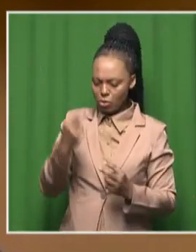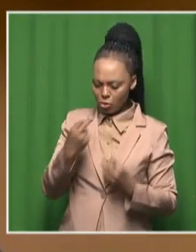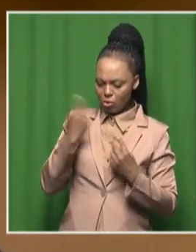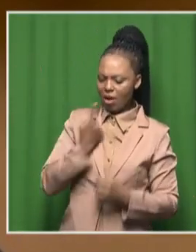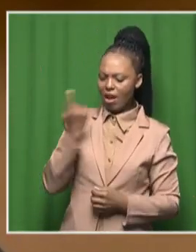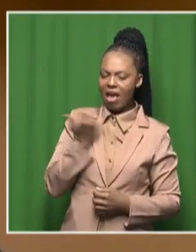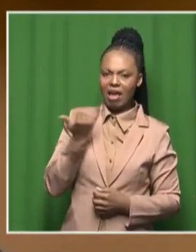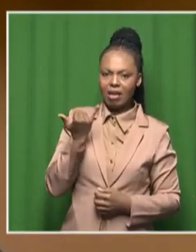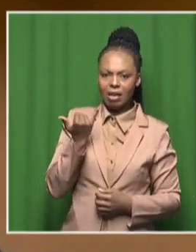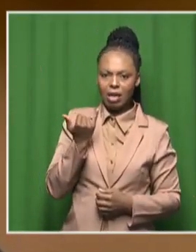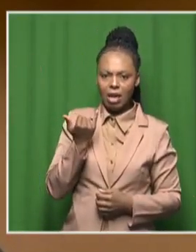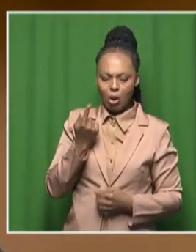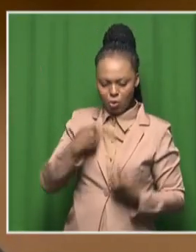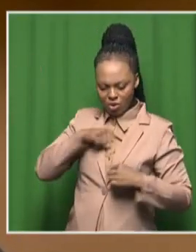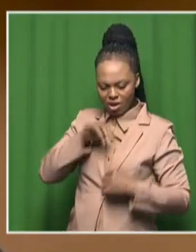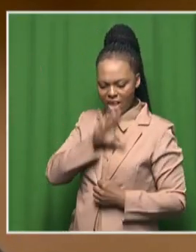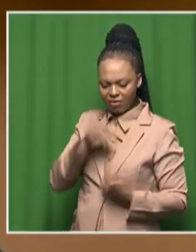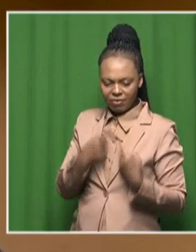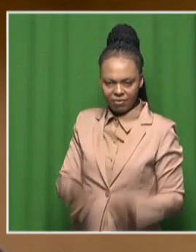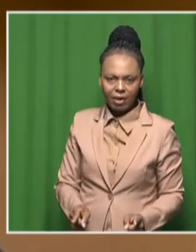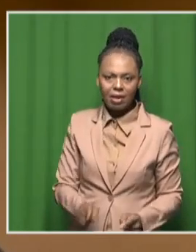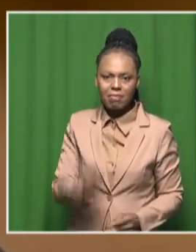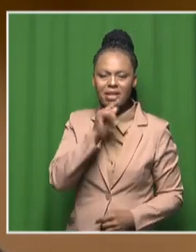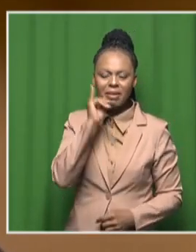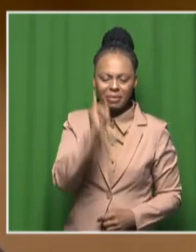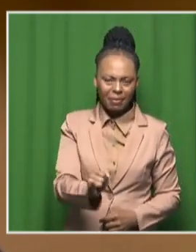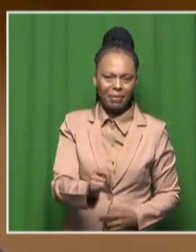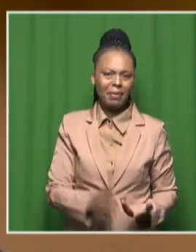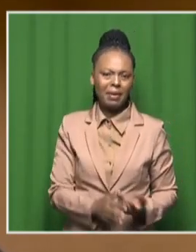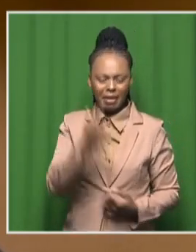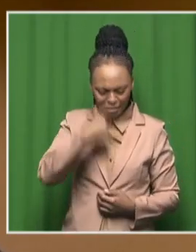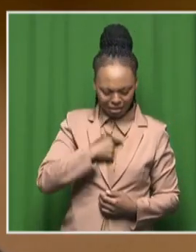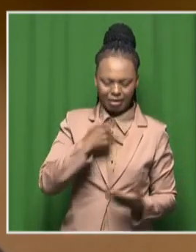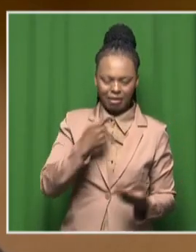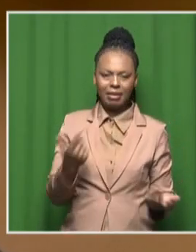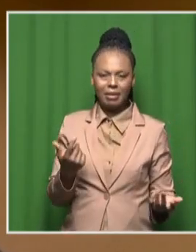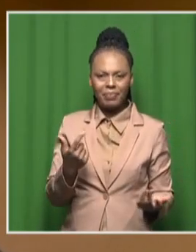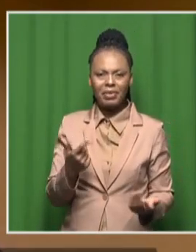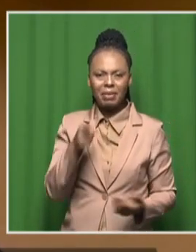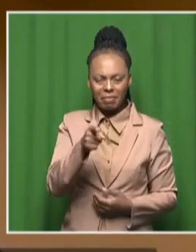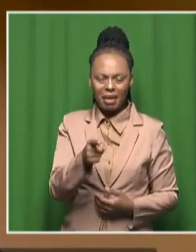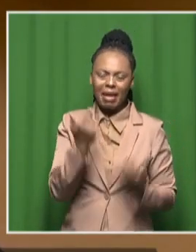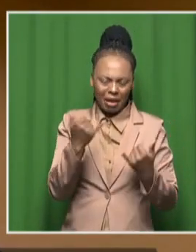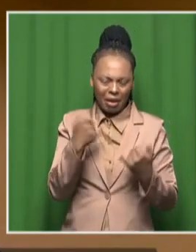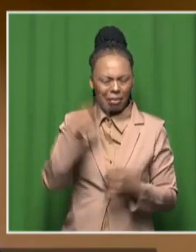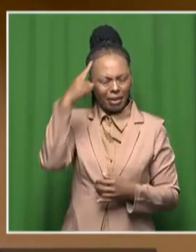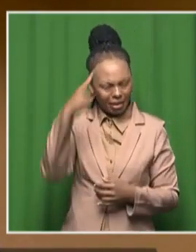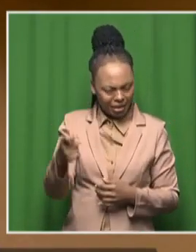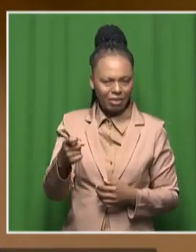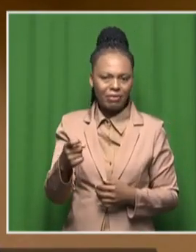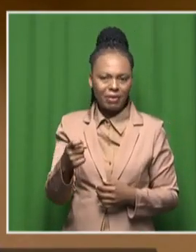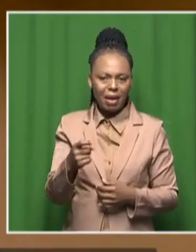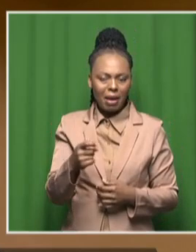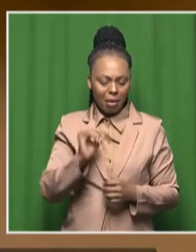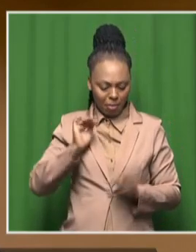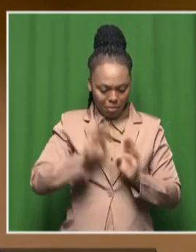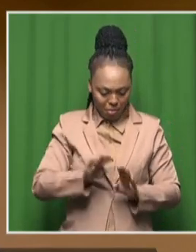It's awful, it's terrible, it's unfortunate, and I believe that women in South